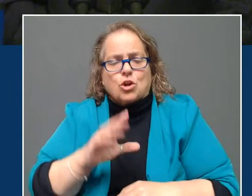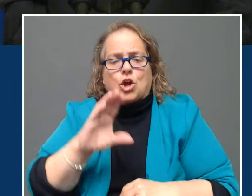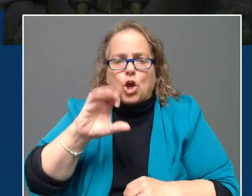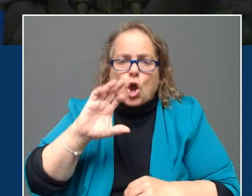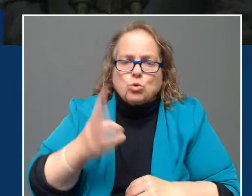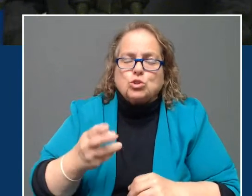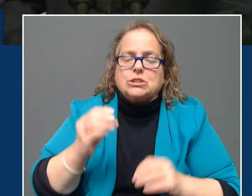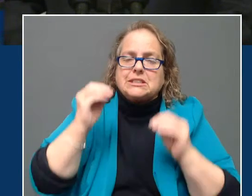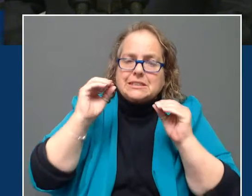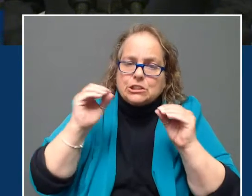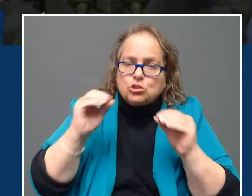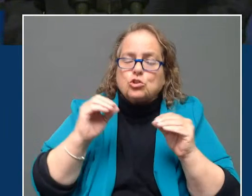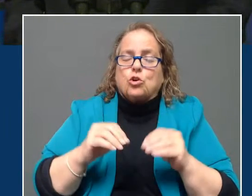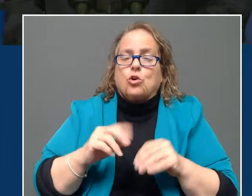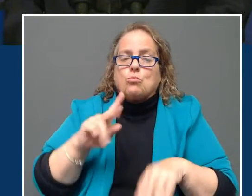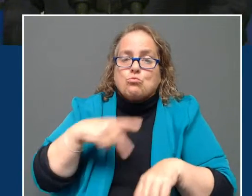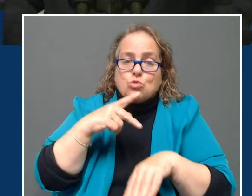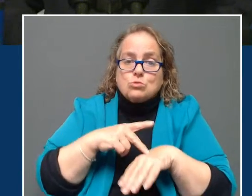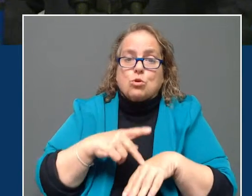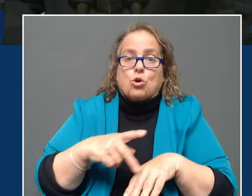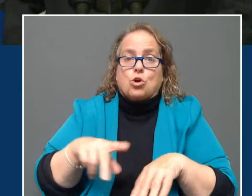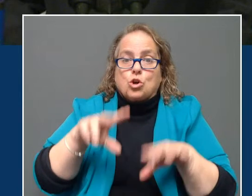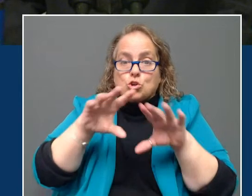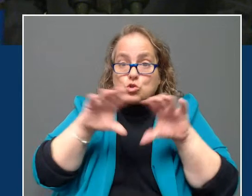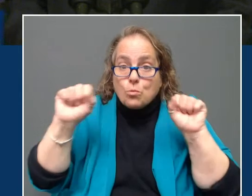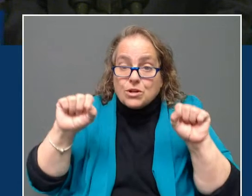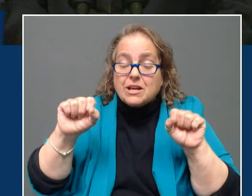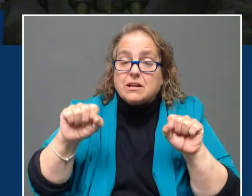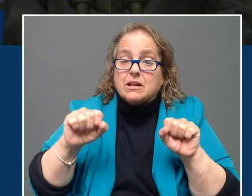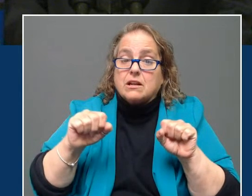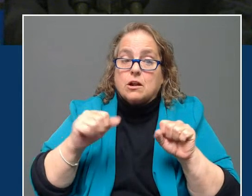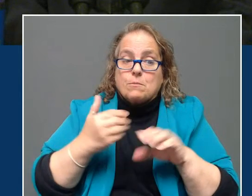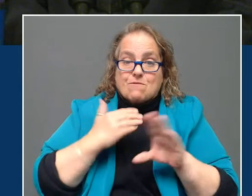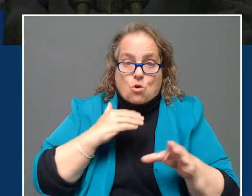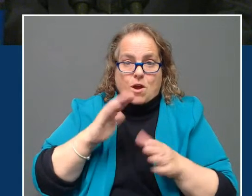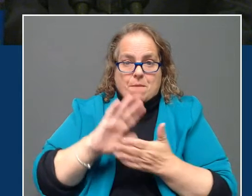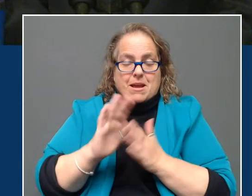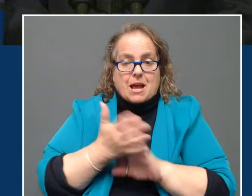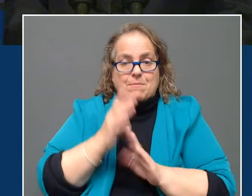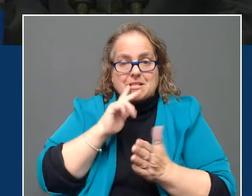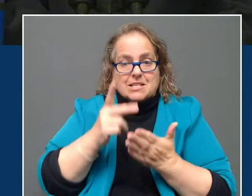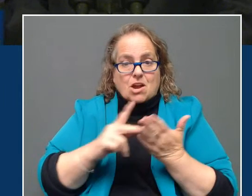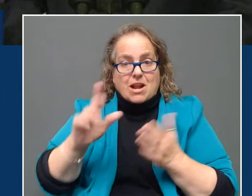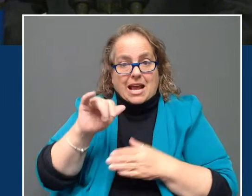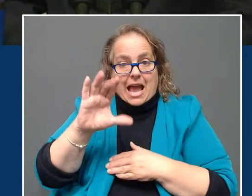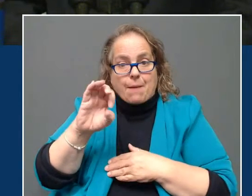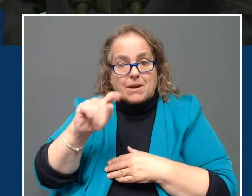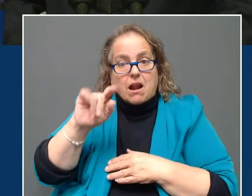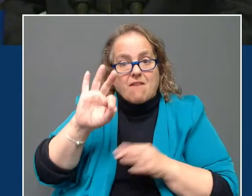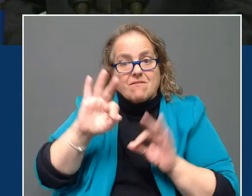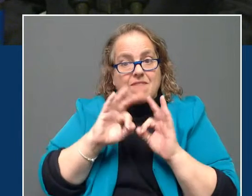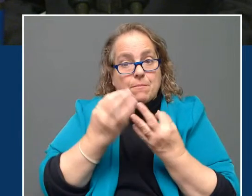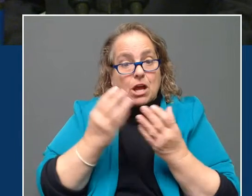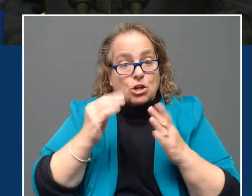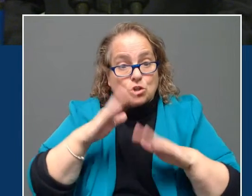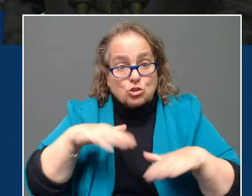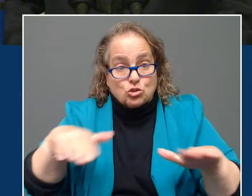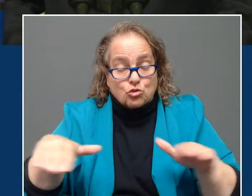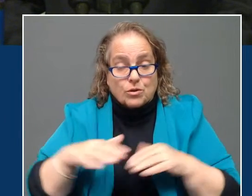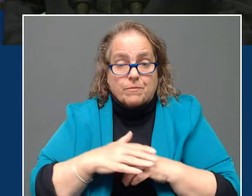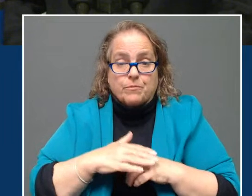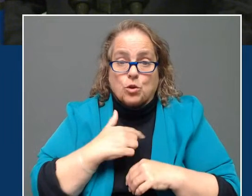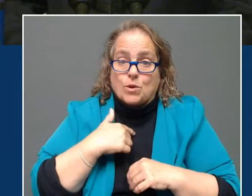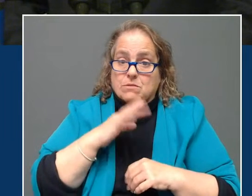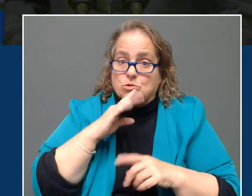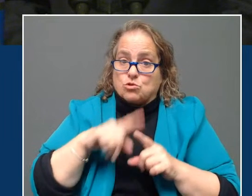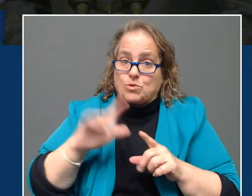and superintendent before going on to be Secretary of the Cabinet of Families and Children. We spoke to his friend